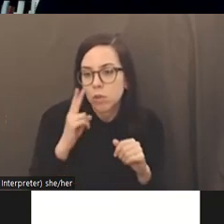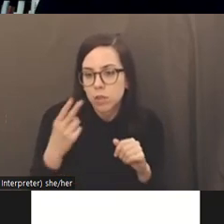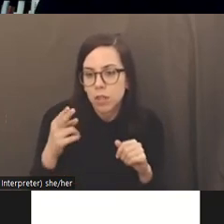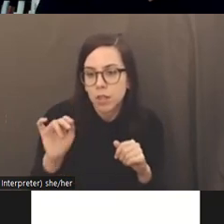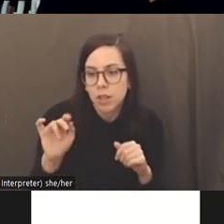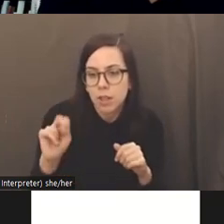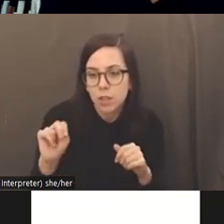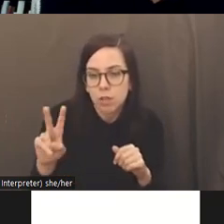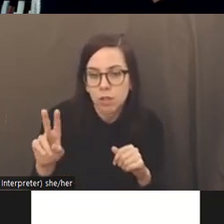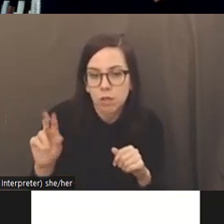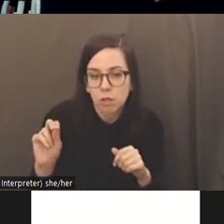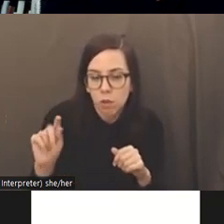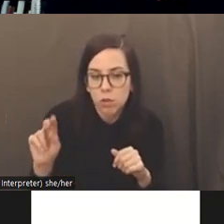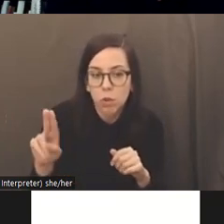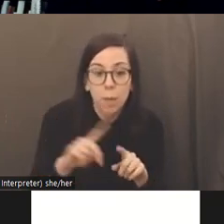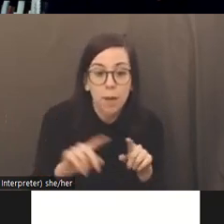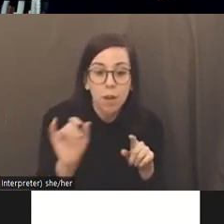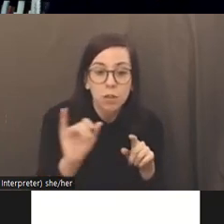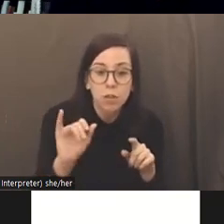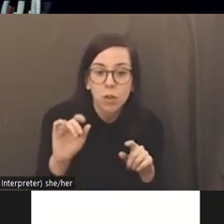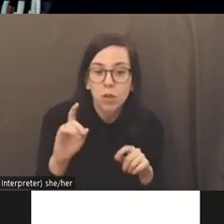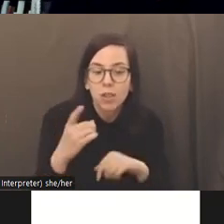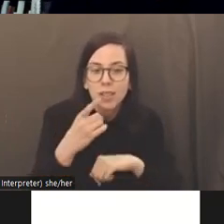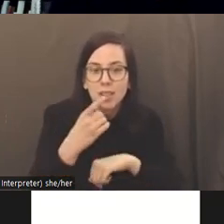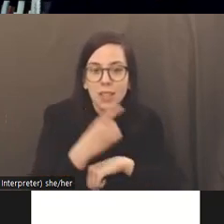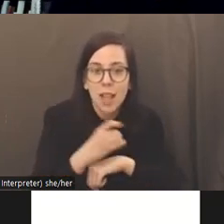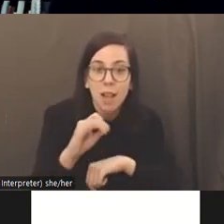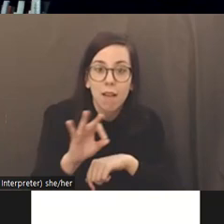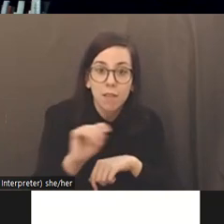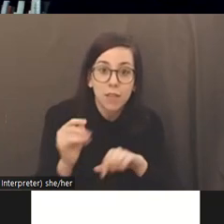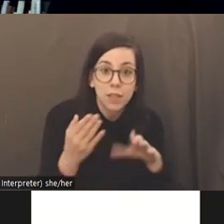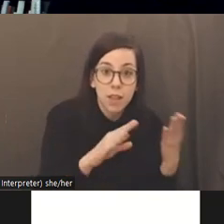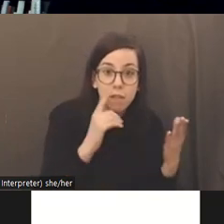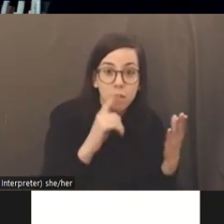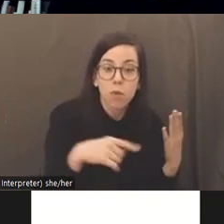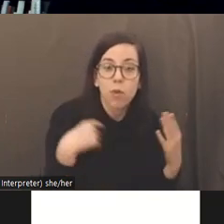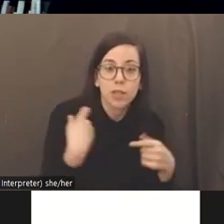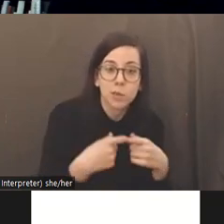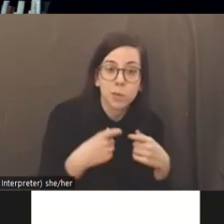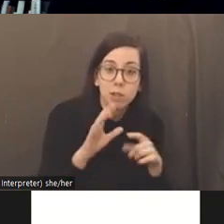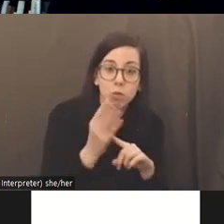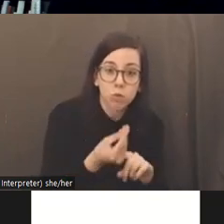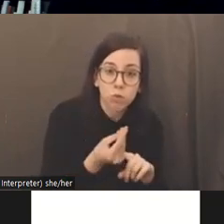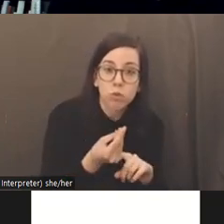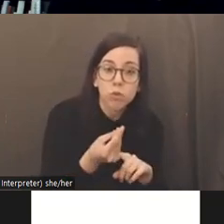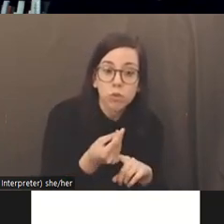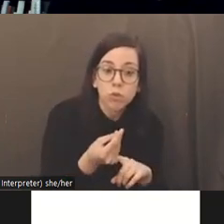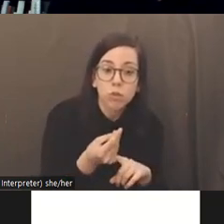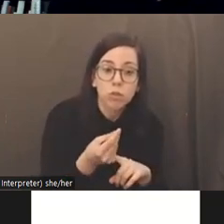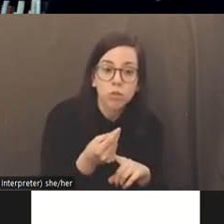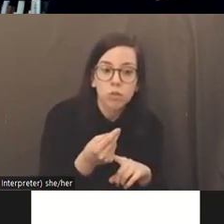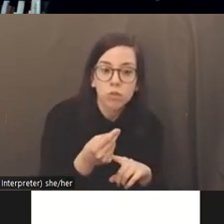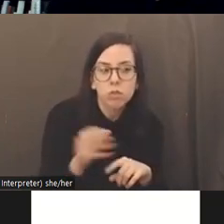example, Dias de los Muertos for kind of Hispanic culture and, you know, even within the kind of